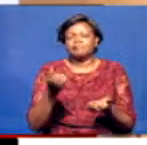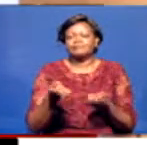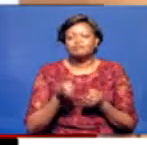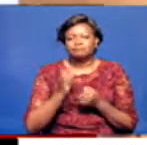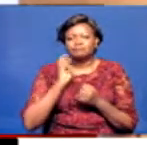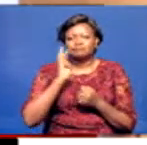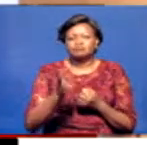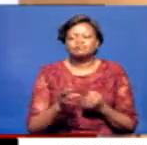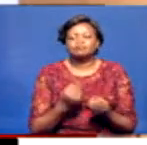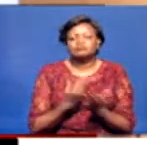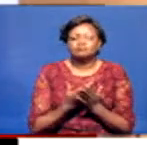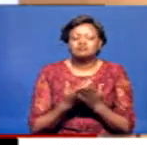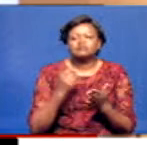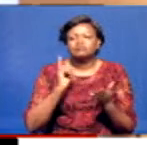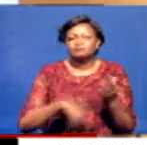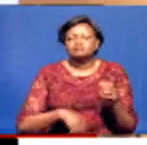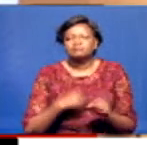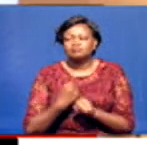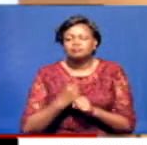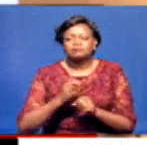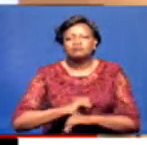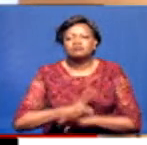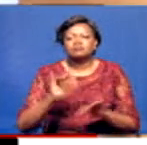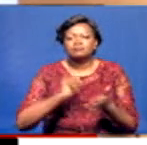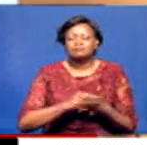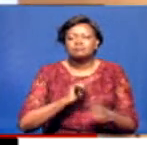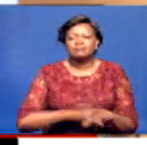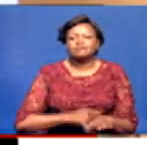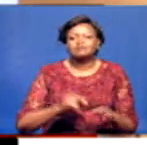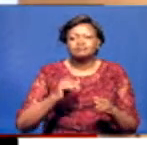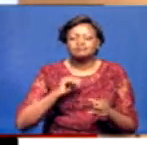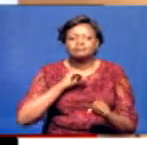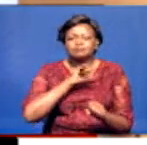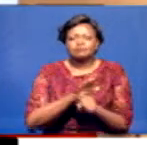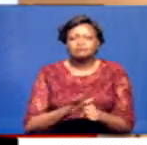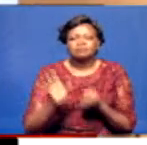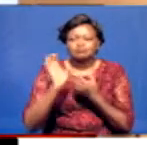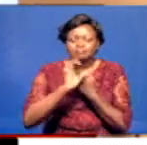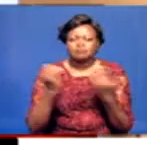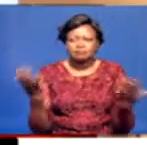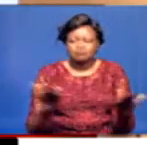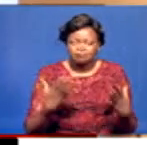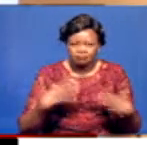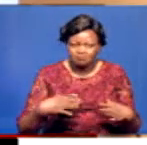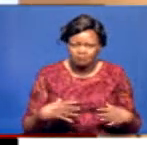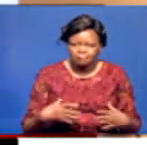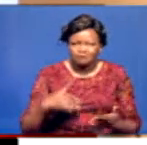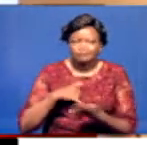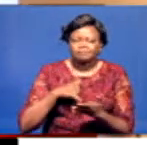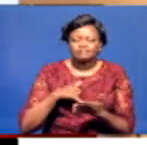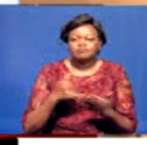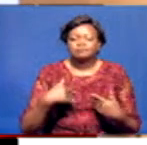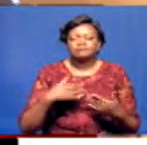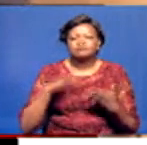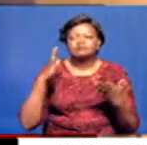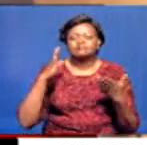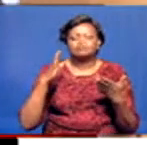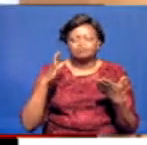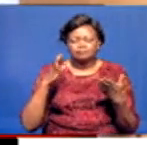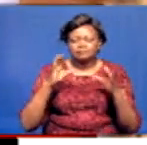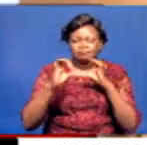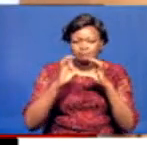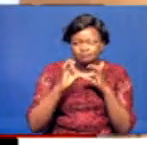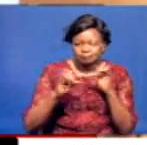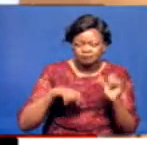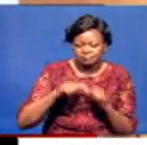And what is clear is that even during the pandemic, the countries where people are able to engage and have more meaningful conversations around